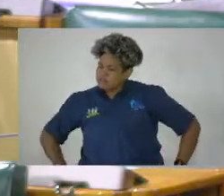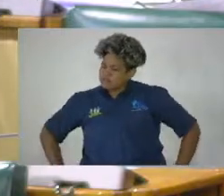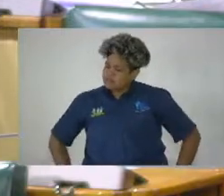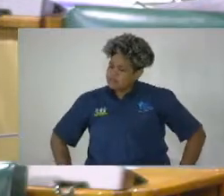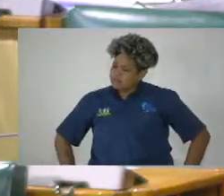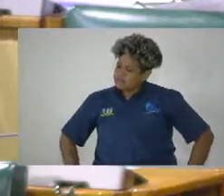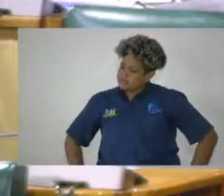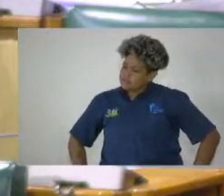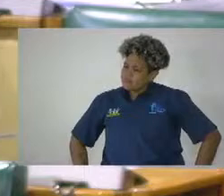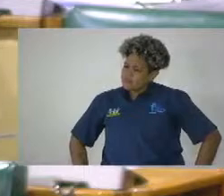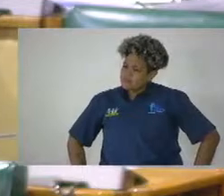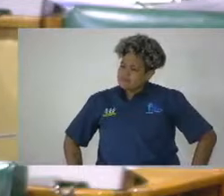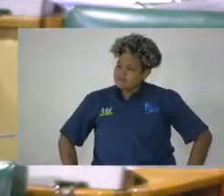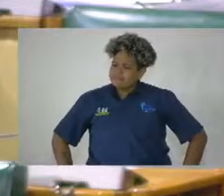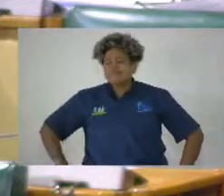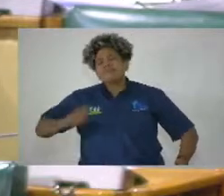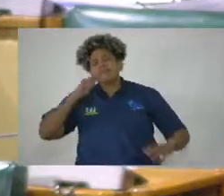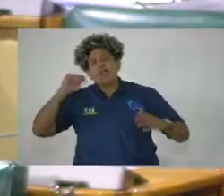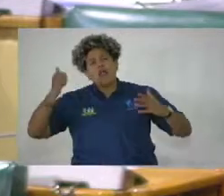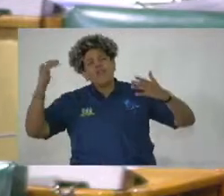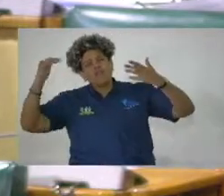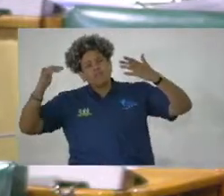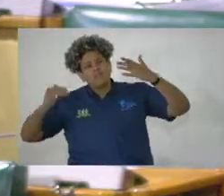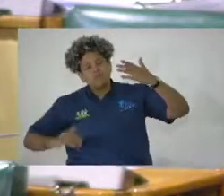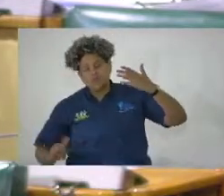And they said a number of other things as well.